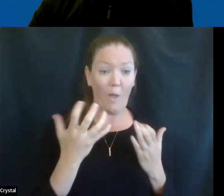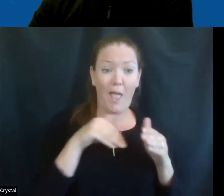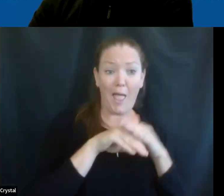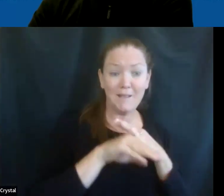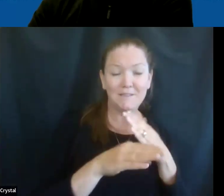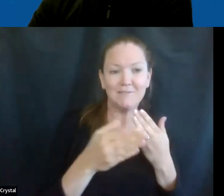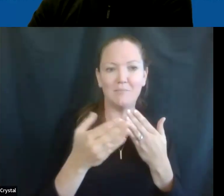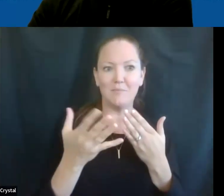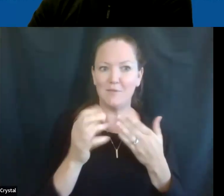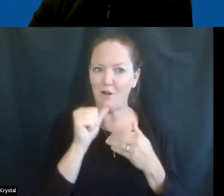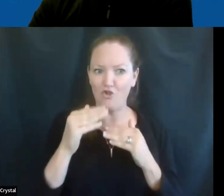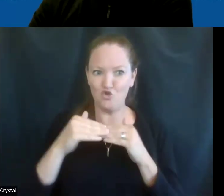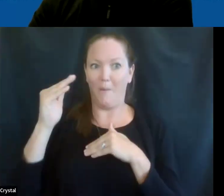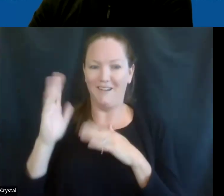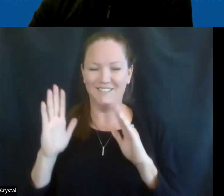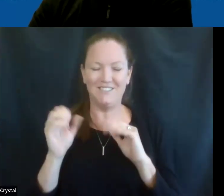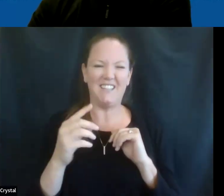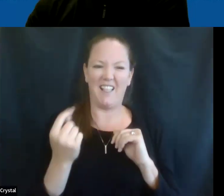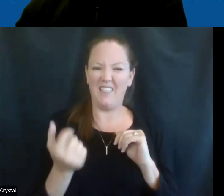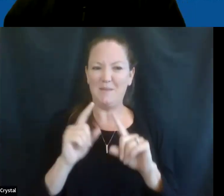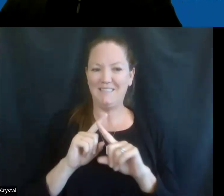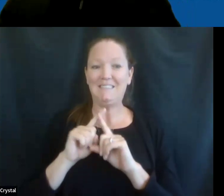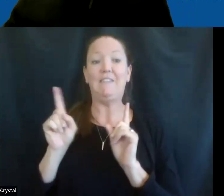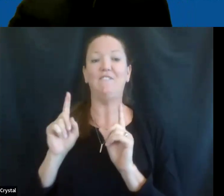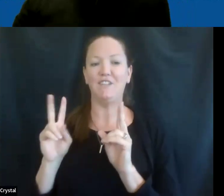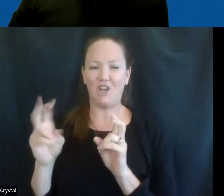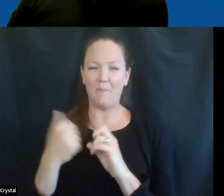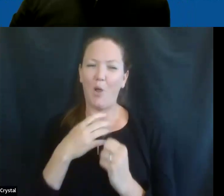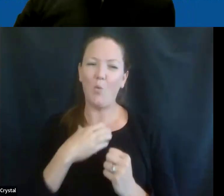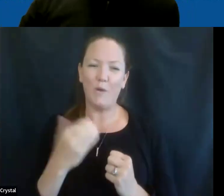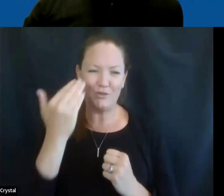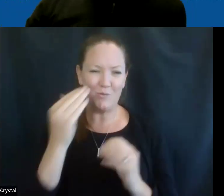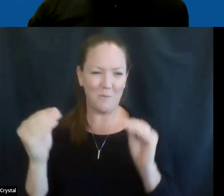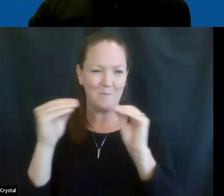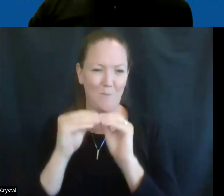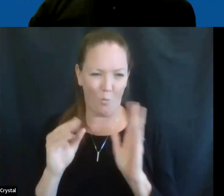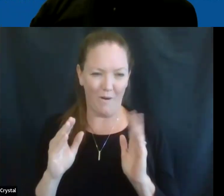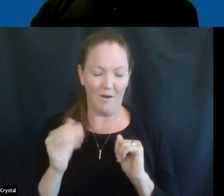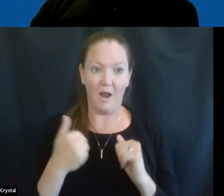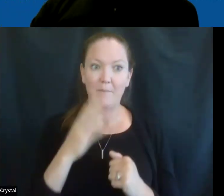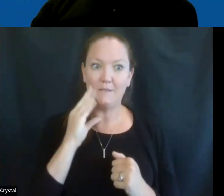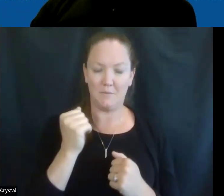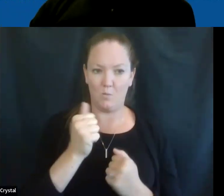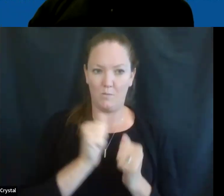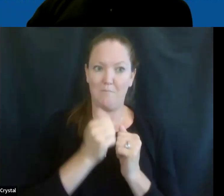a slightly different beast, and I'm happy to talk more about that. I wish I knew more about that. I'm experiencing this with my own